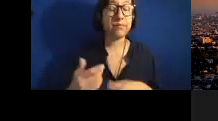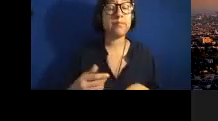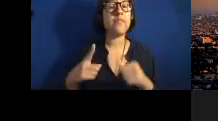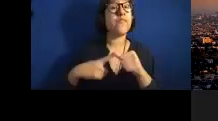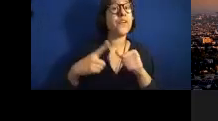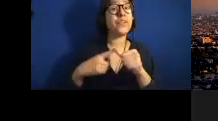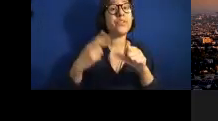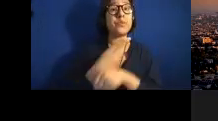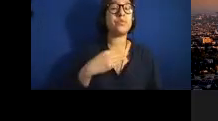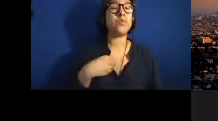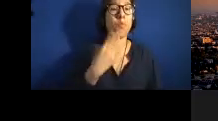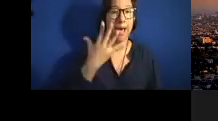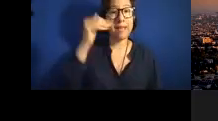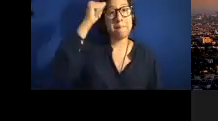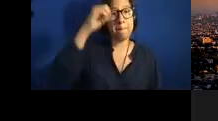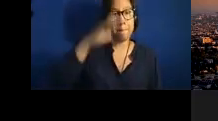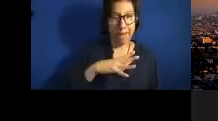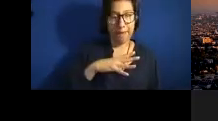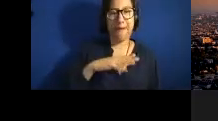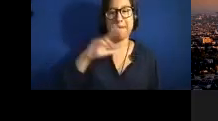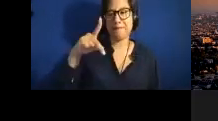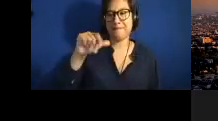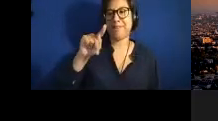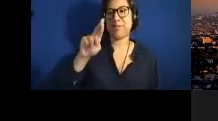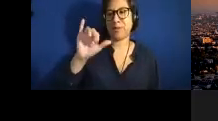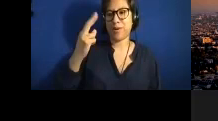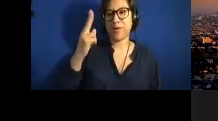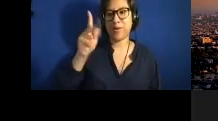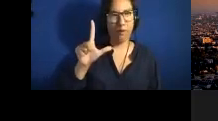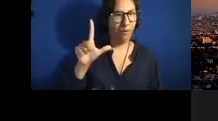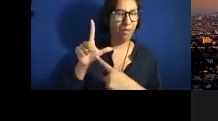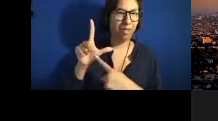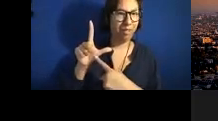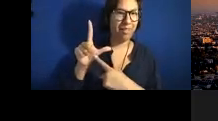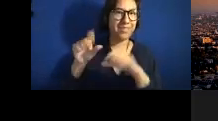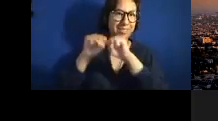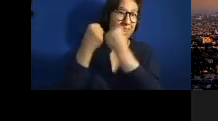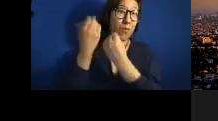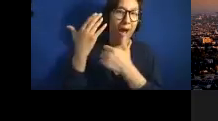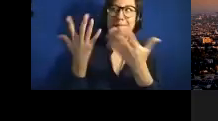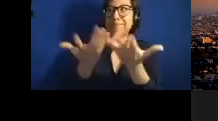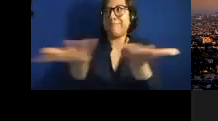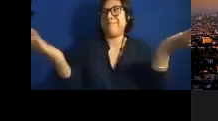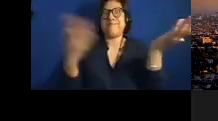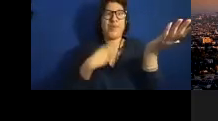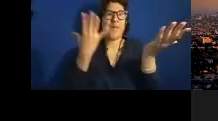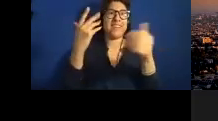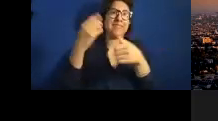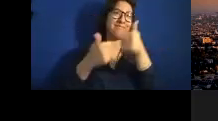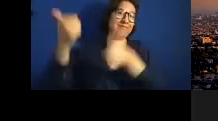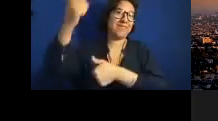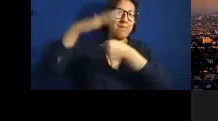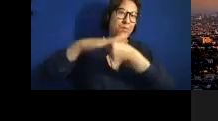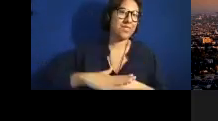in the movement white male patriarchal society, right? And that's because we understand that we live in a white supremacist nation. That says it's